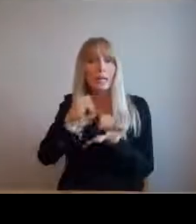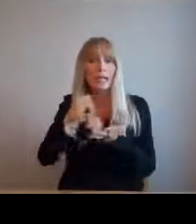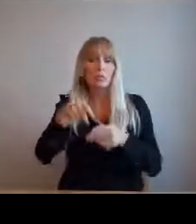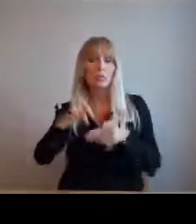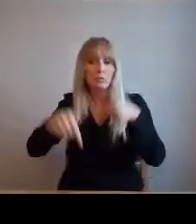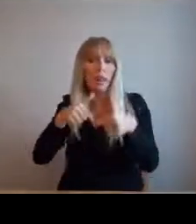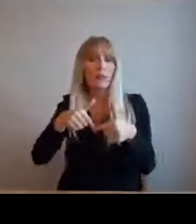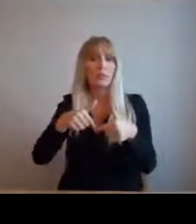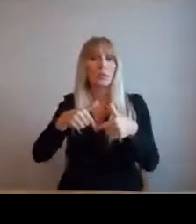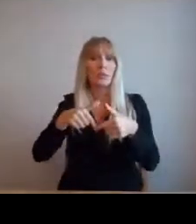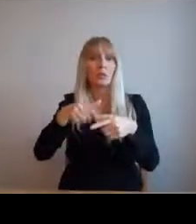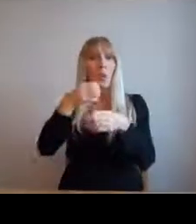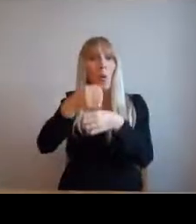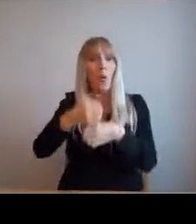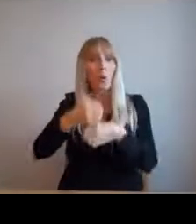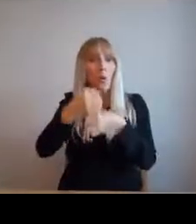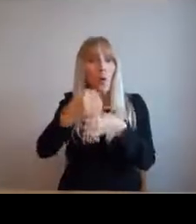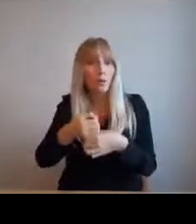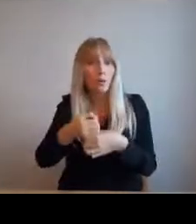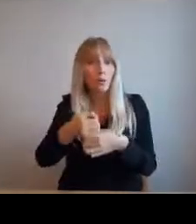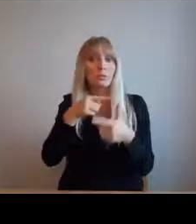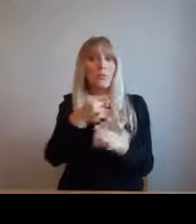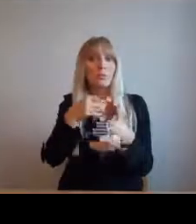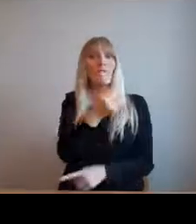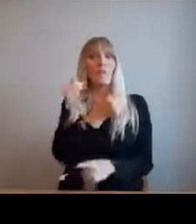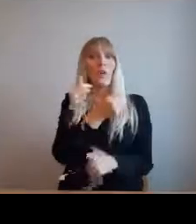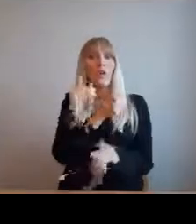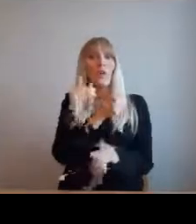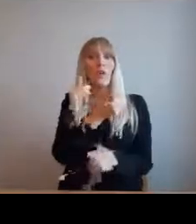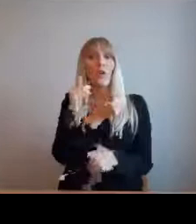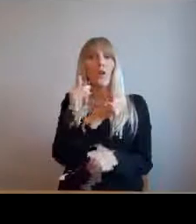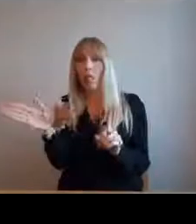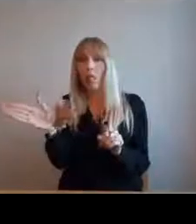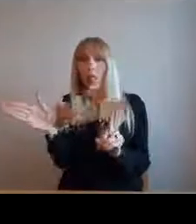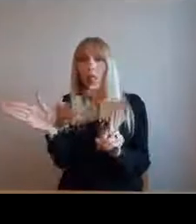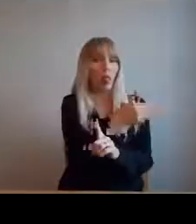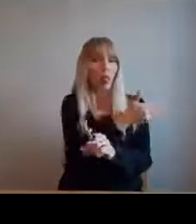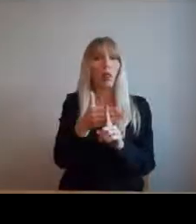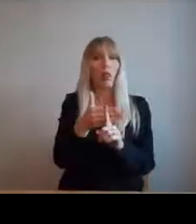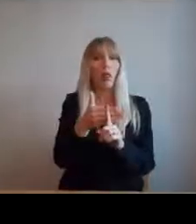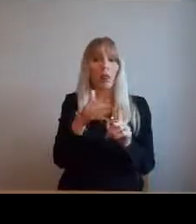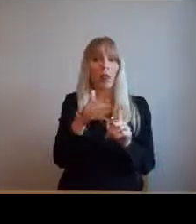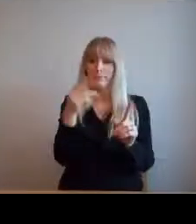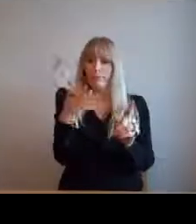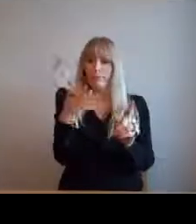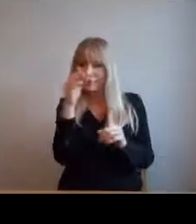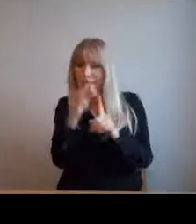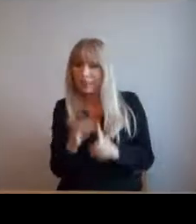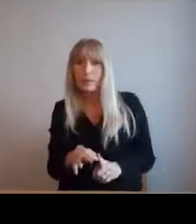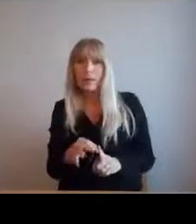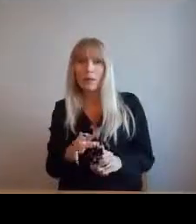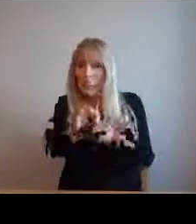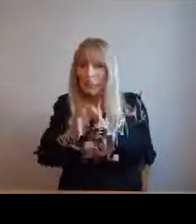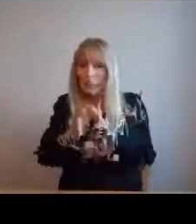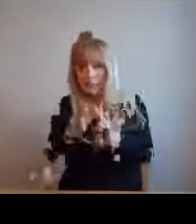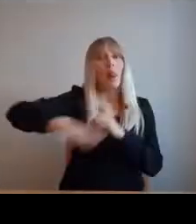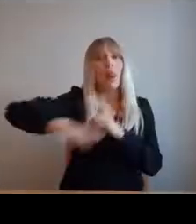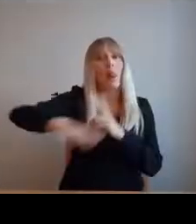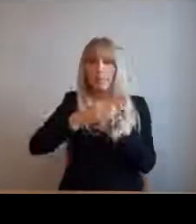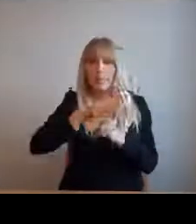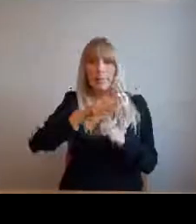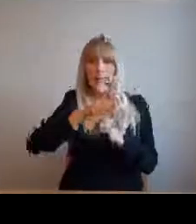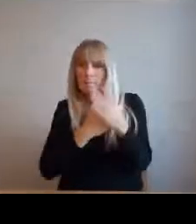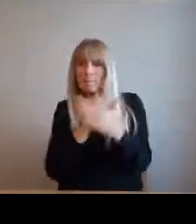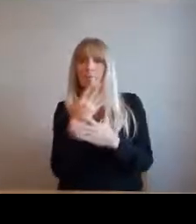horse riders, fewer utilities diversions, more detailed landscaping proposals, and further developed